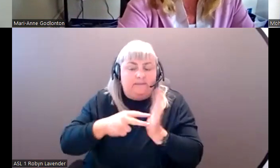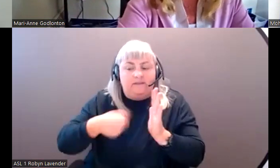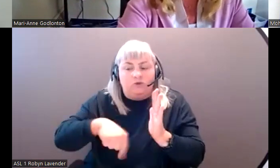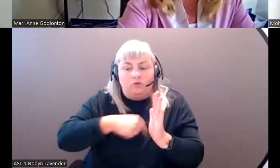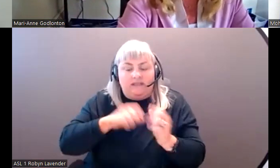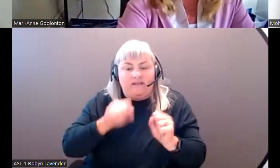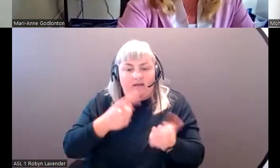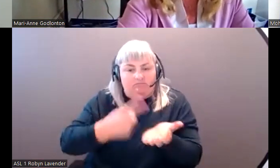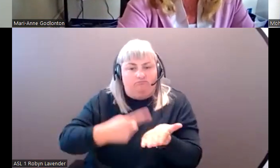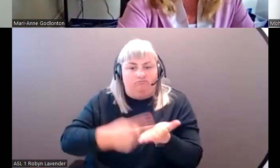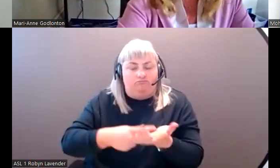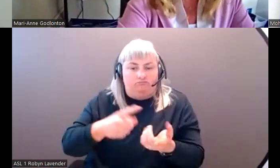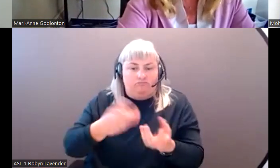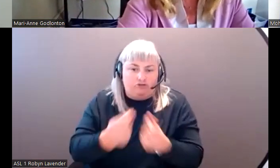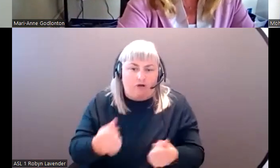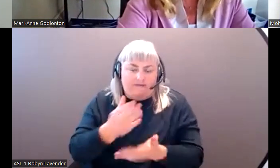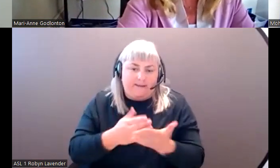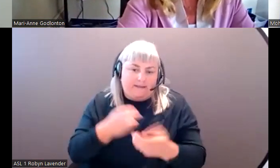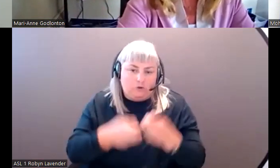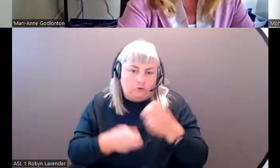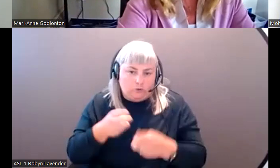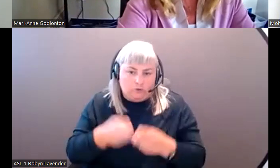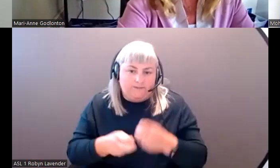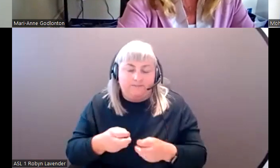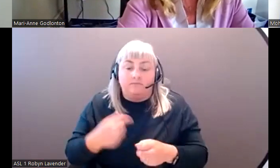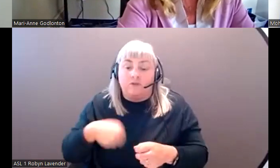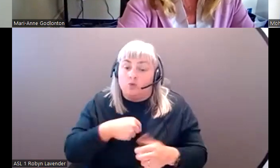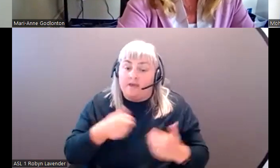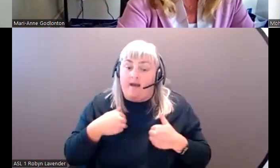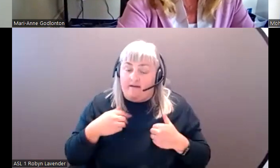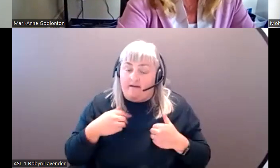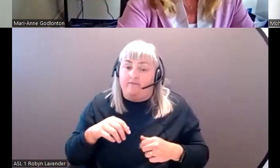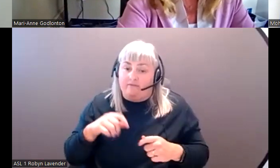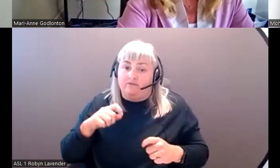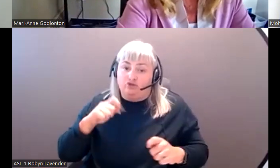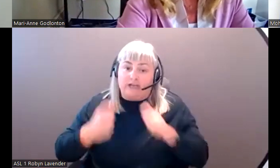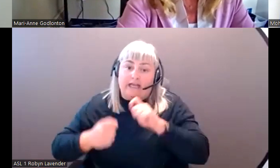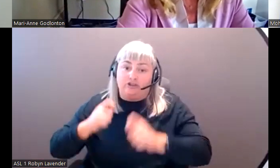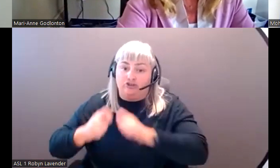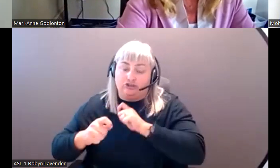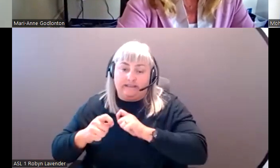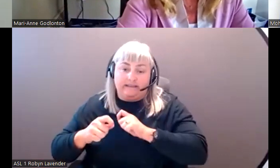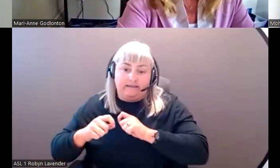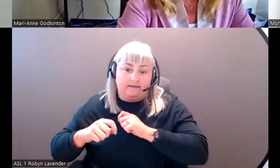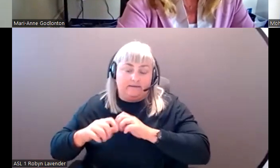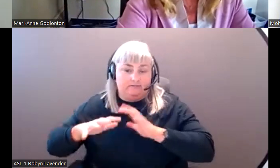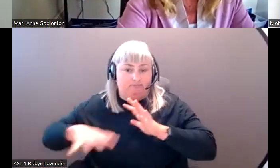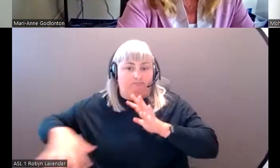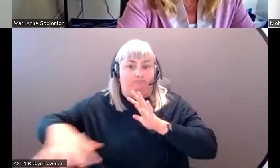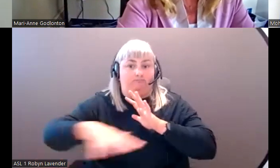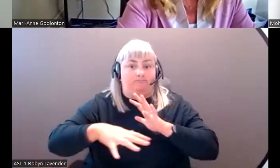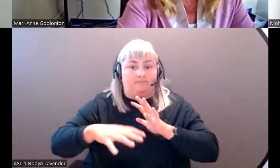these issues. I also see that we really have a changing landscape in Canada. You know, and we're seeing